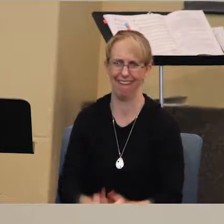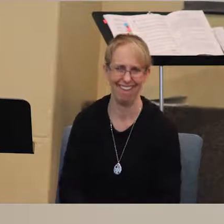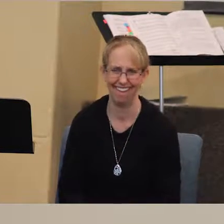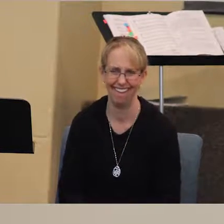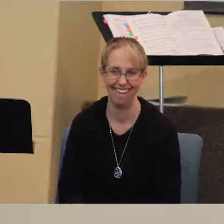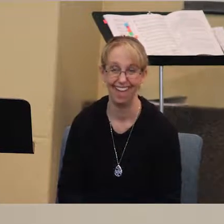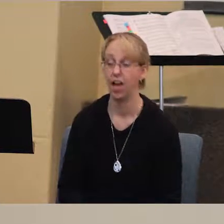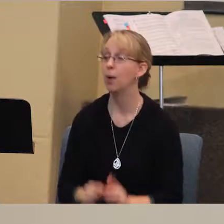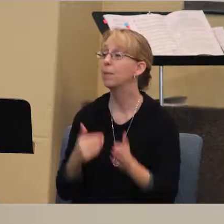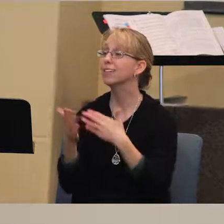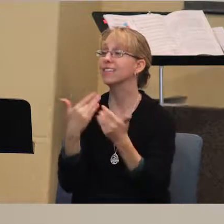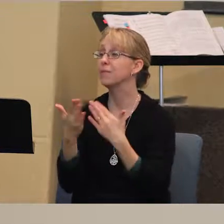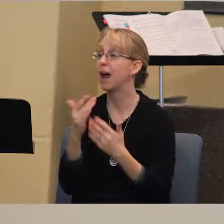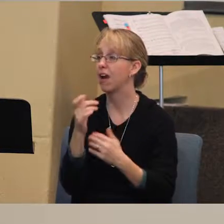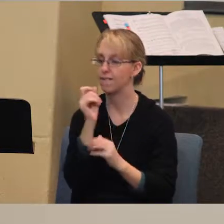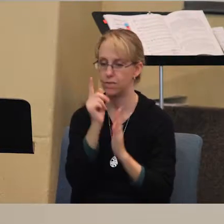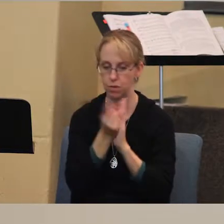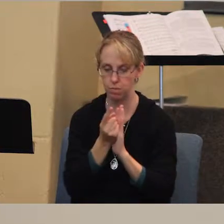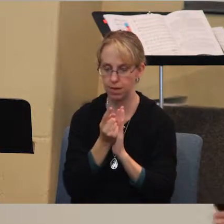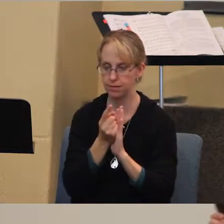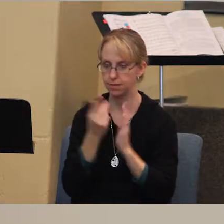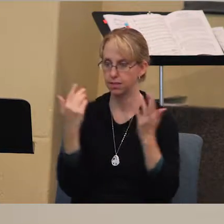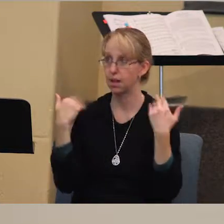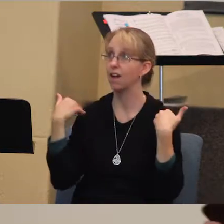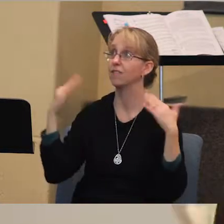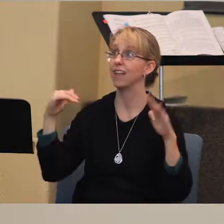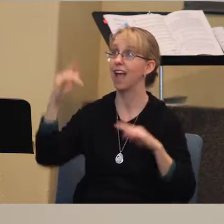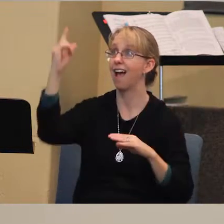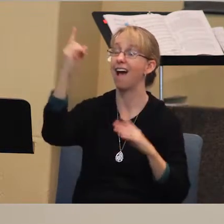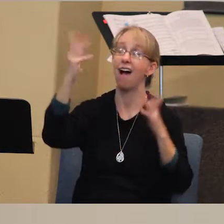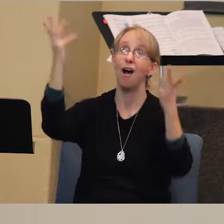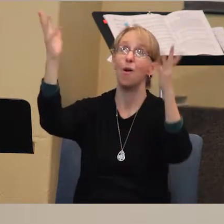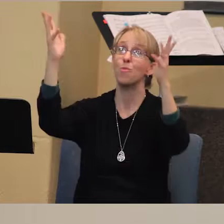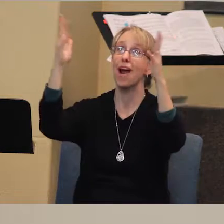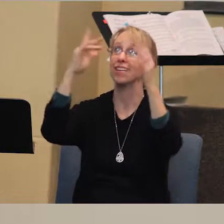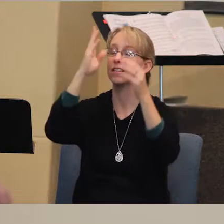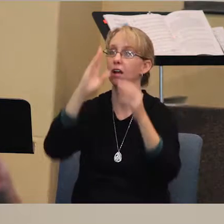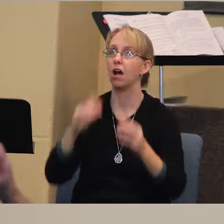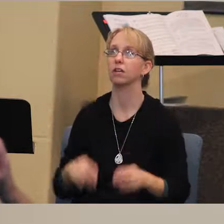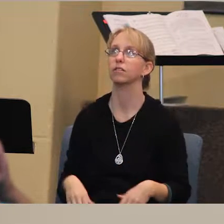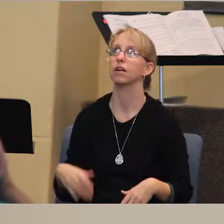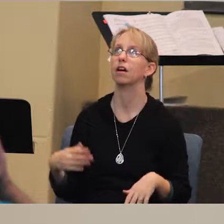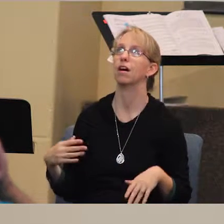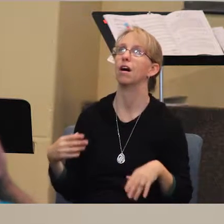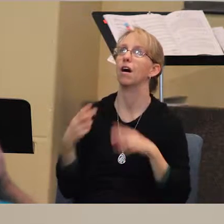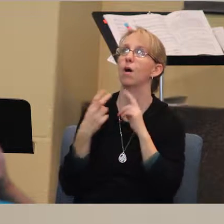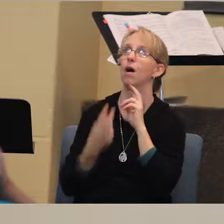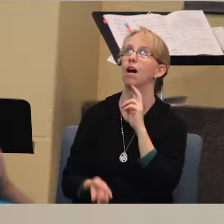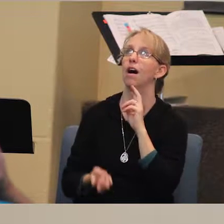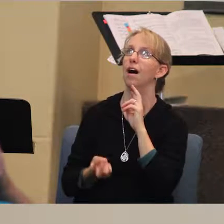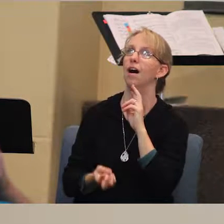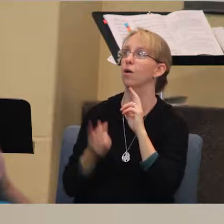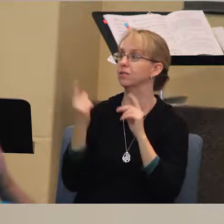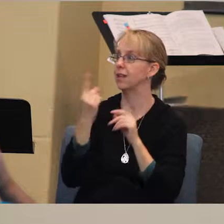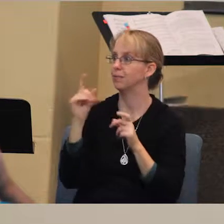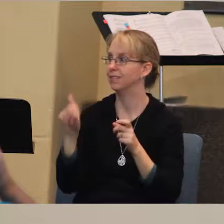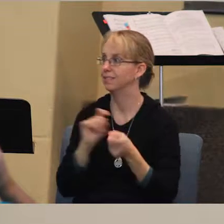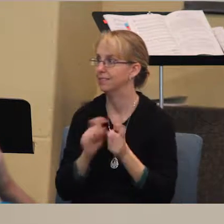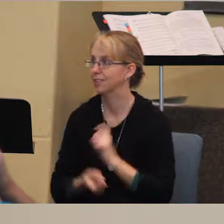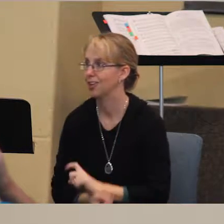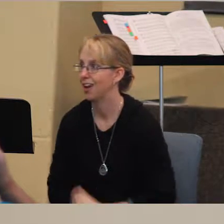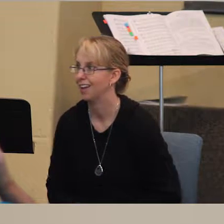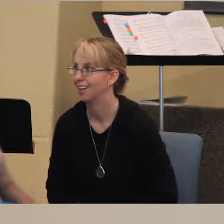it, but it didn't take but just a few minutes of the angels praising God for them to go, "Wow, something needs to